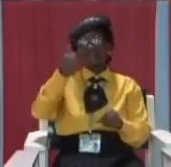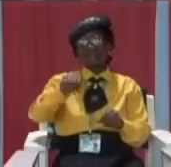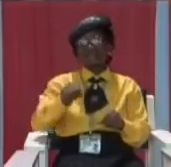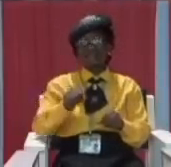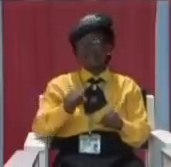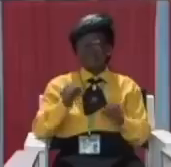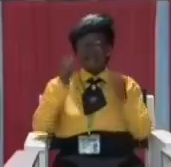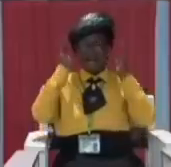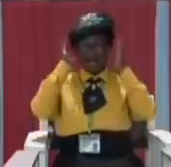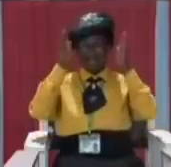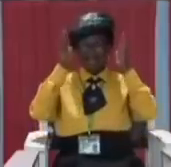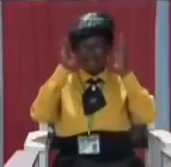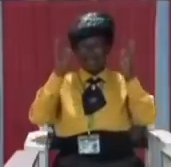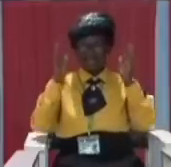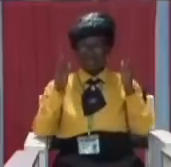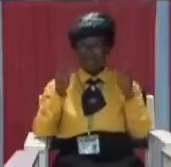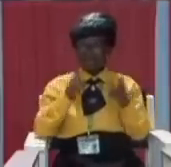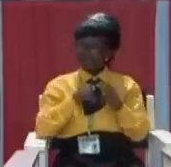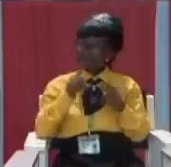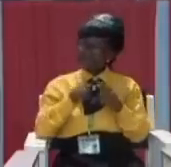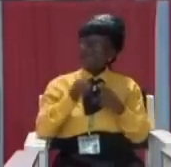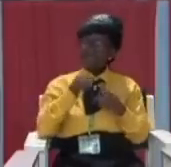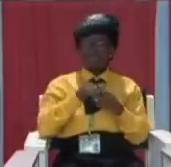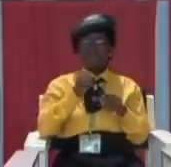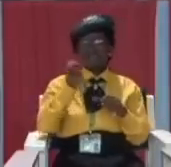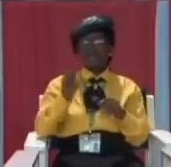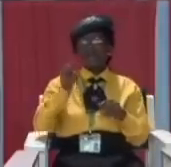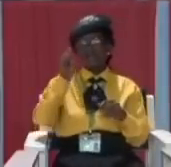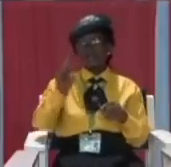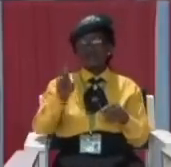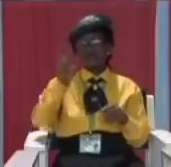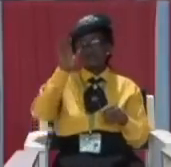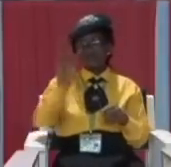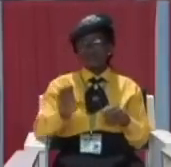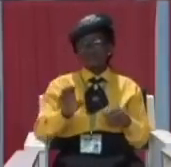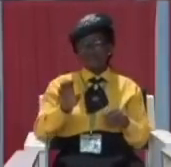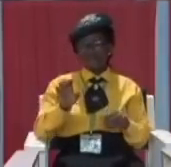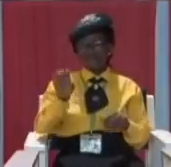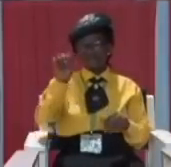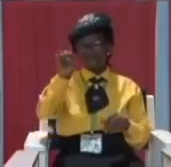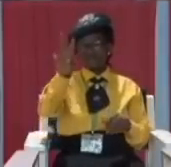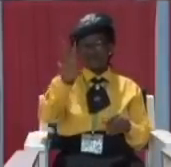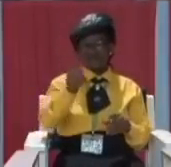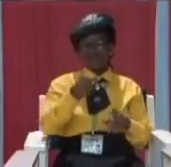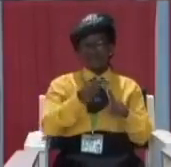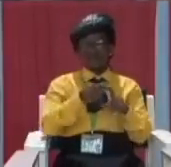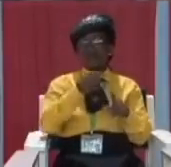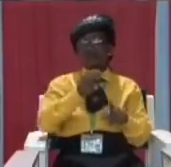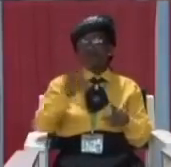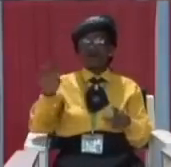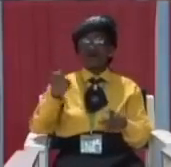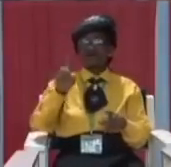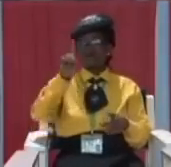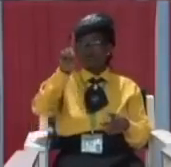Then, in Exodus chapter 12, from verse 1 to the end,